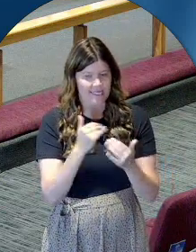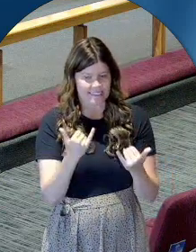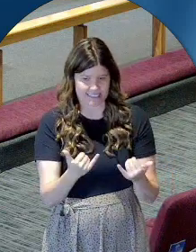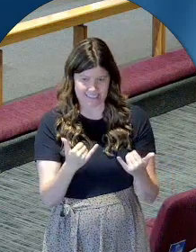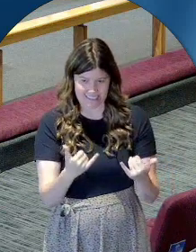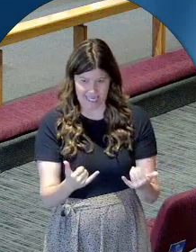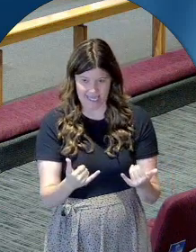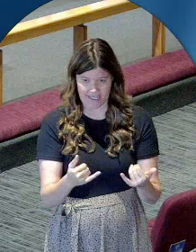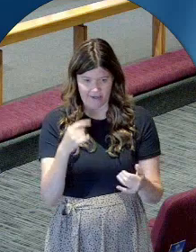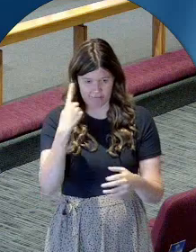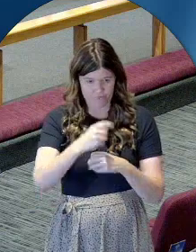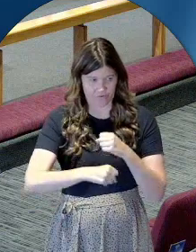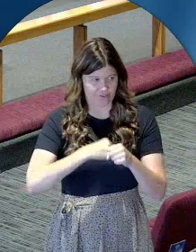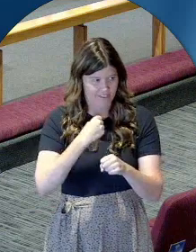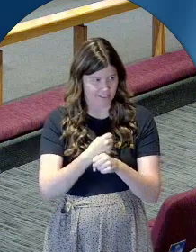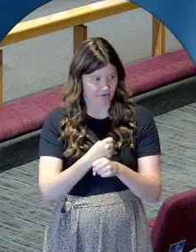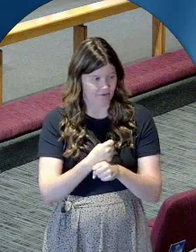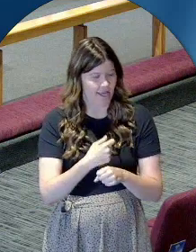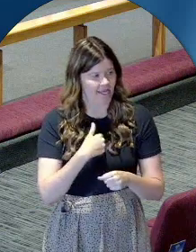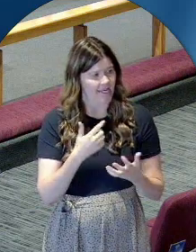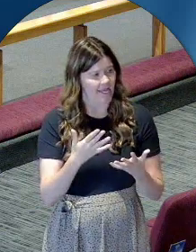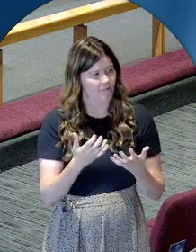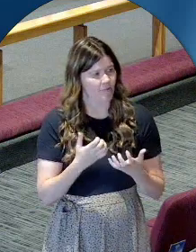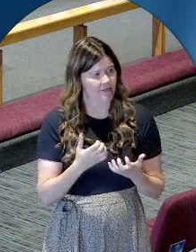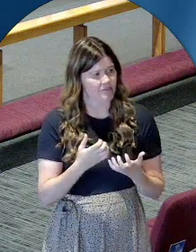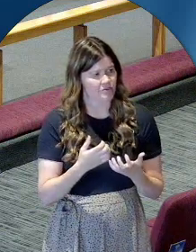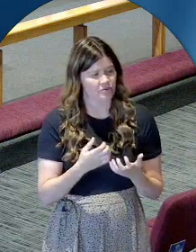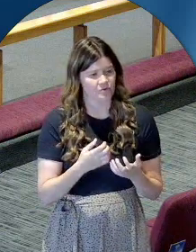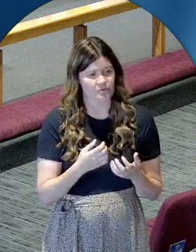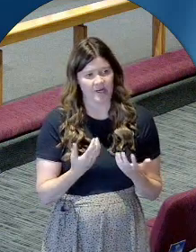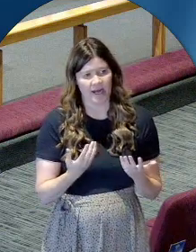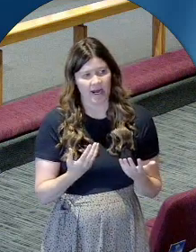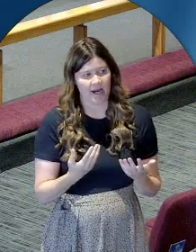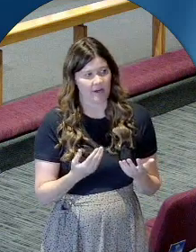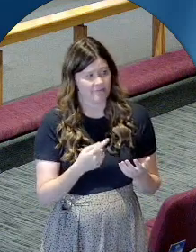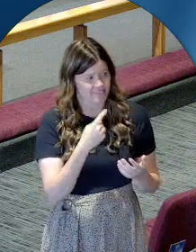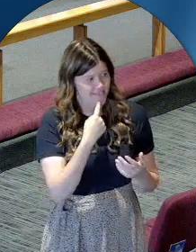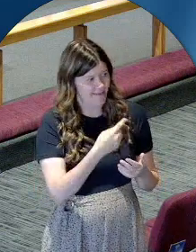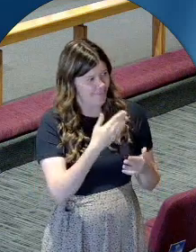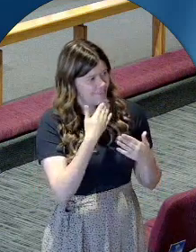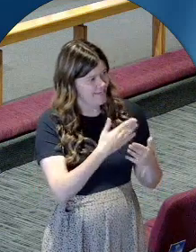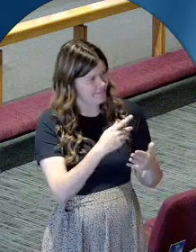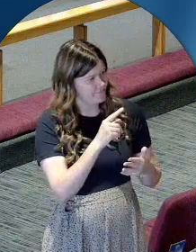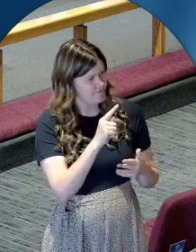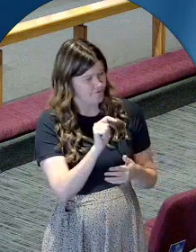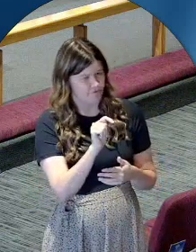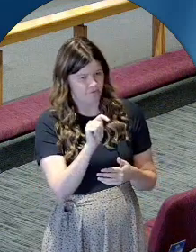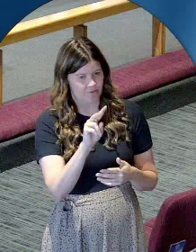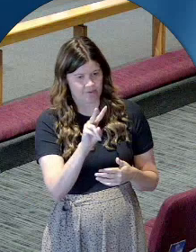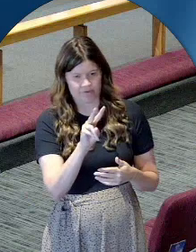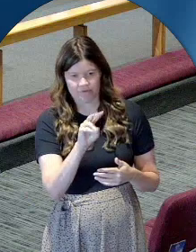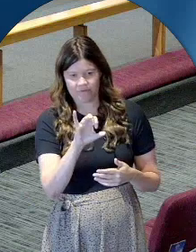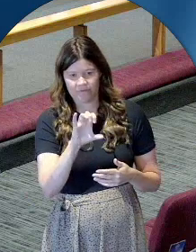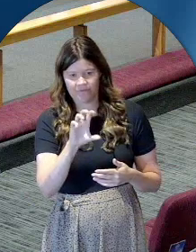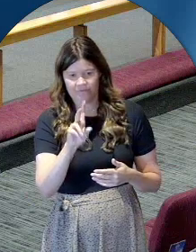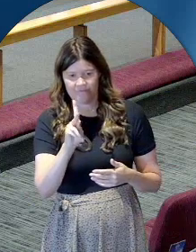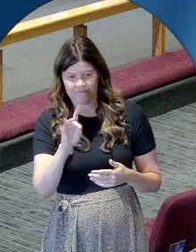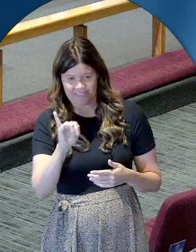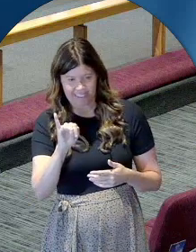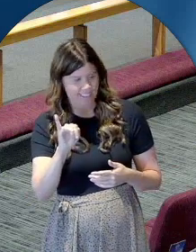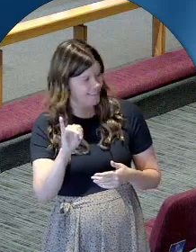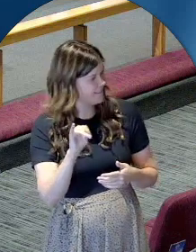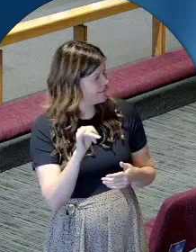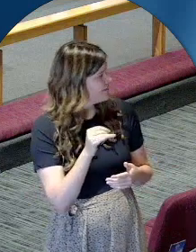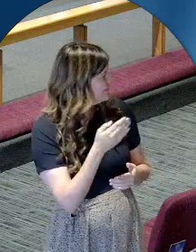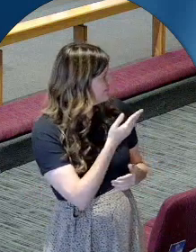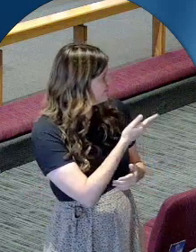today for the year. And I want to just recognize Vicki, who has graciously been at